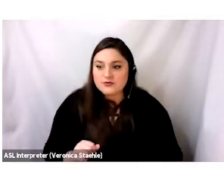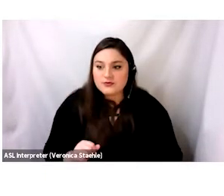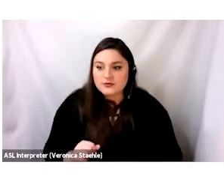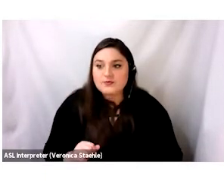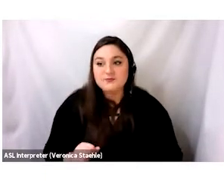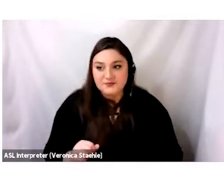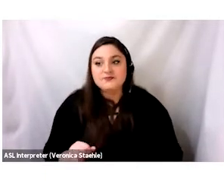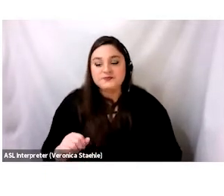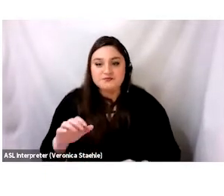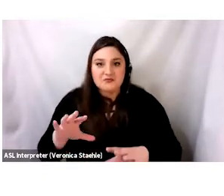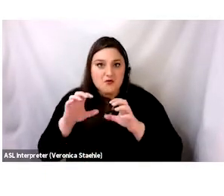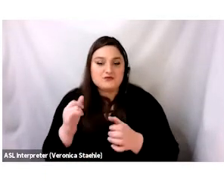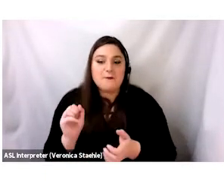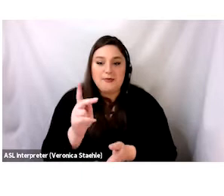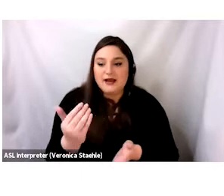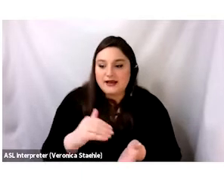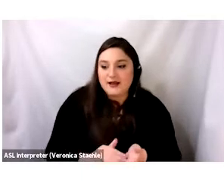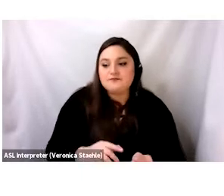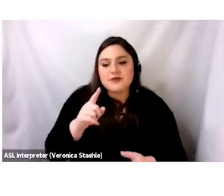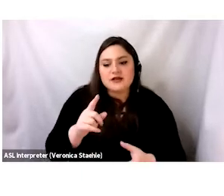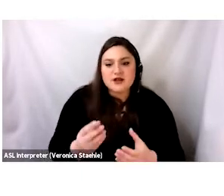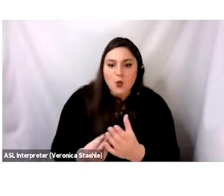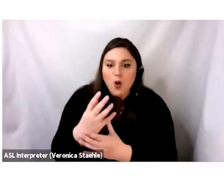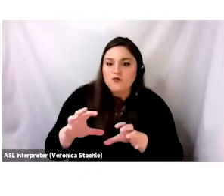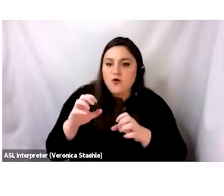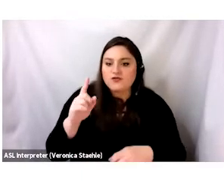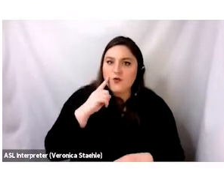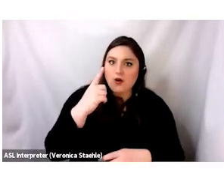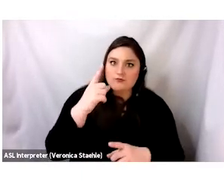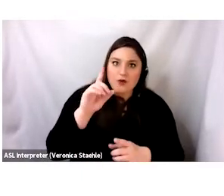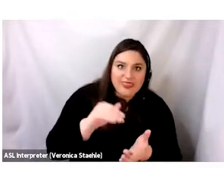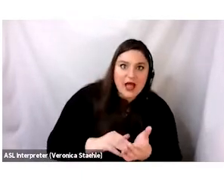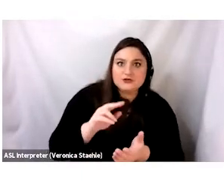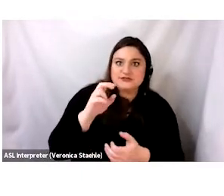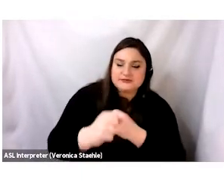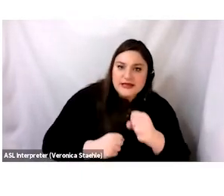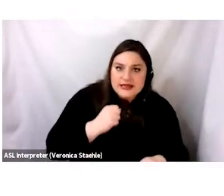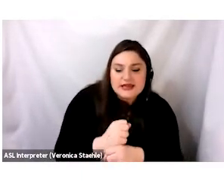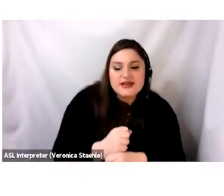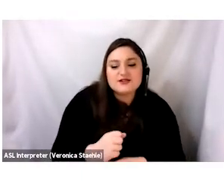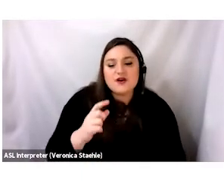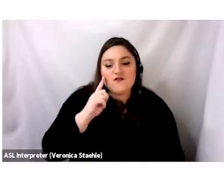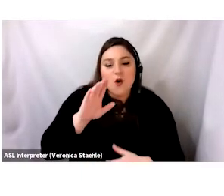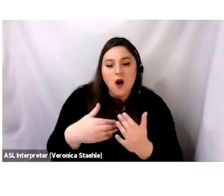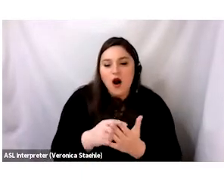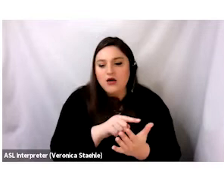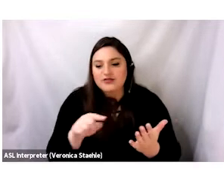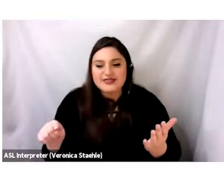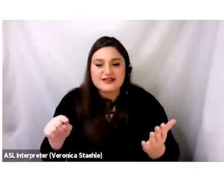over millennia, years of developing these skills that indigenous Africans and indigenous Amerindians